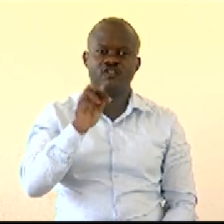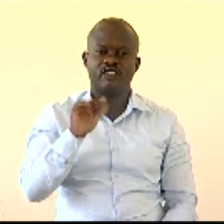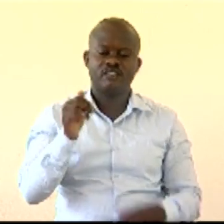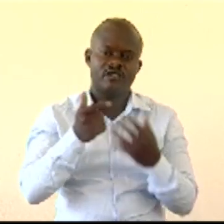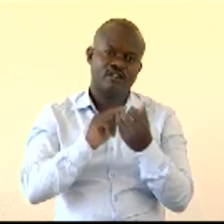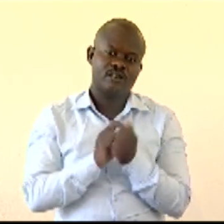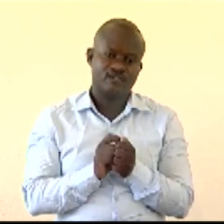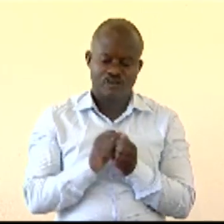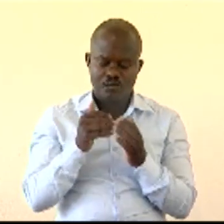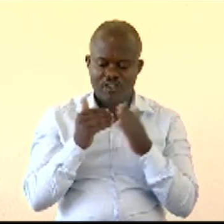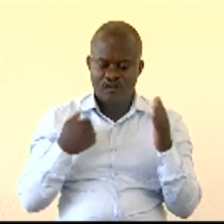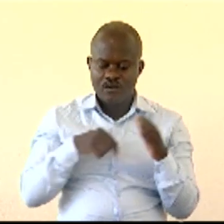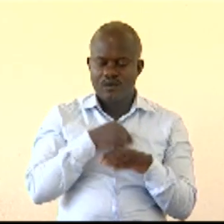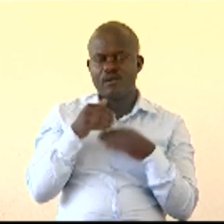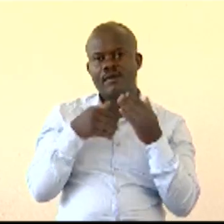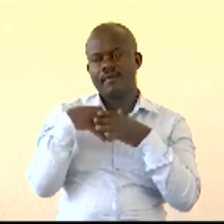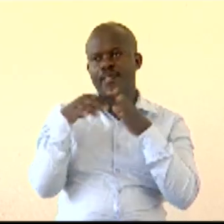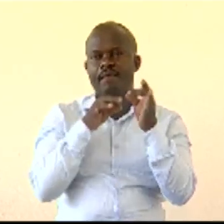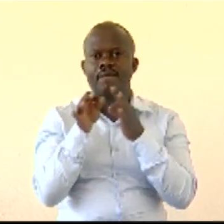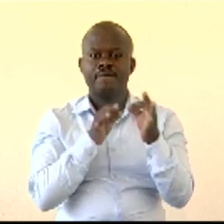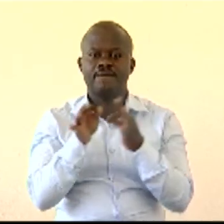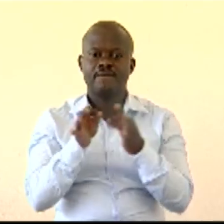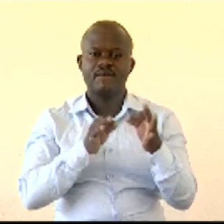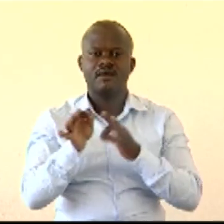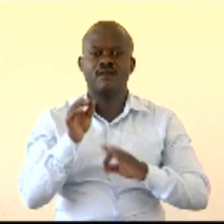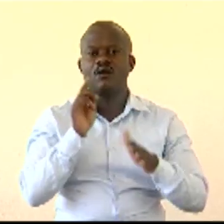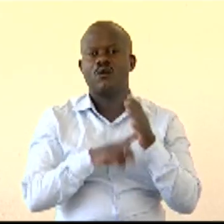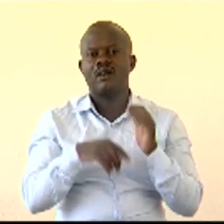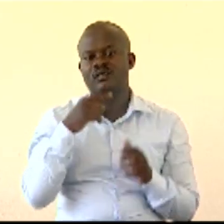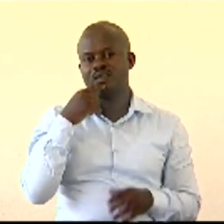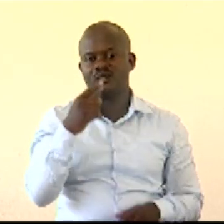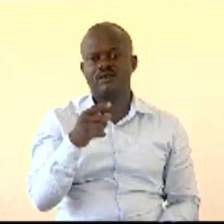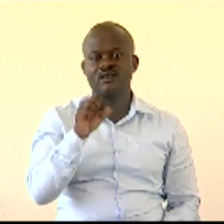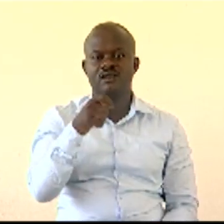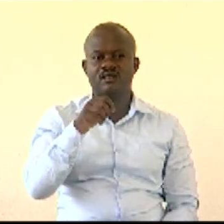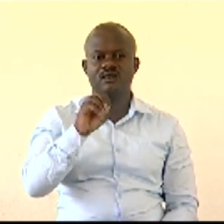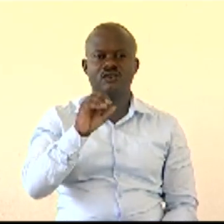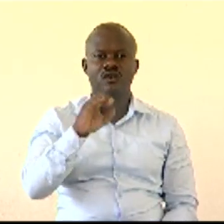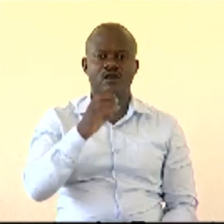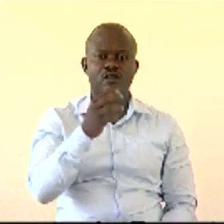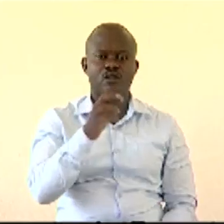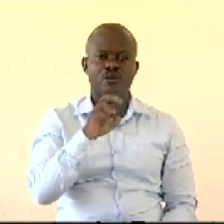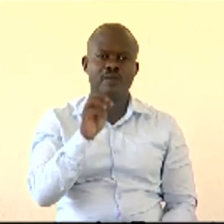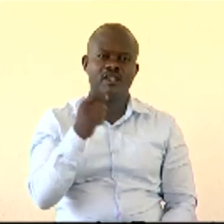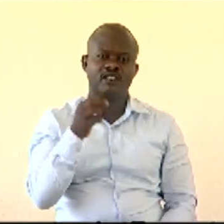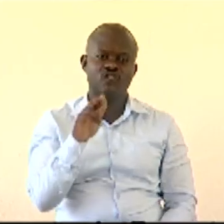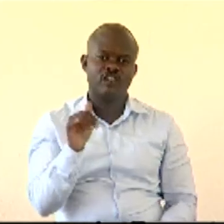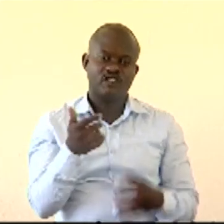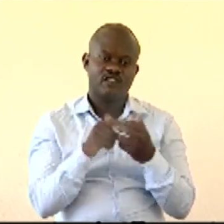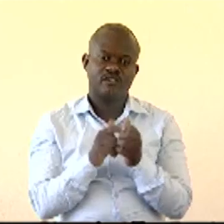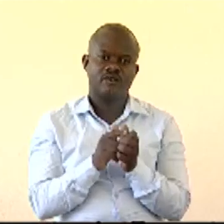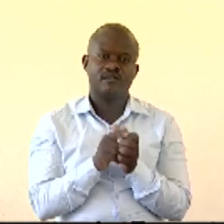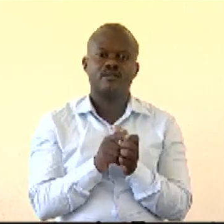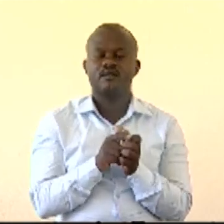So before we explain what is stoichiometric calculations or the meaning